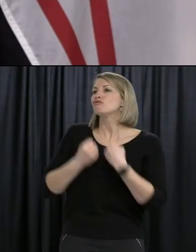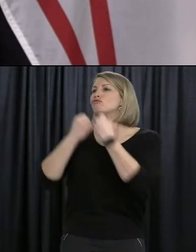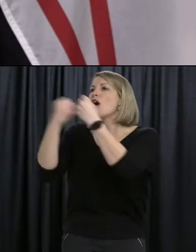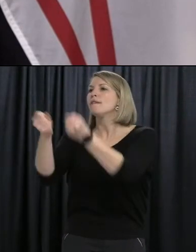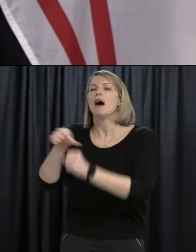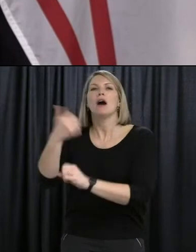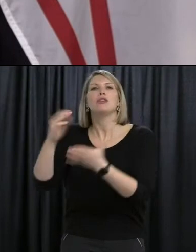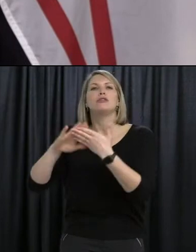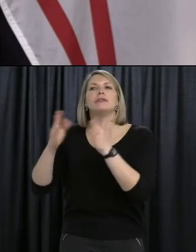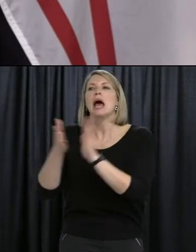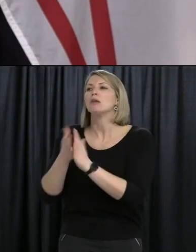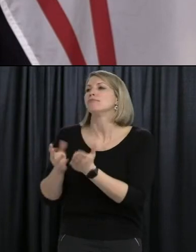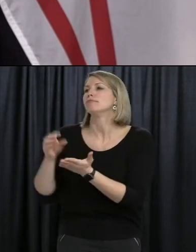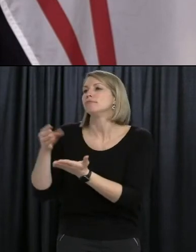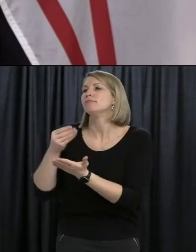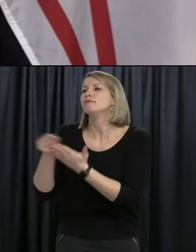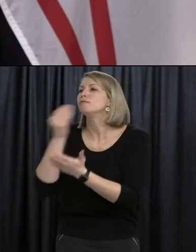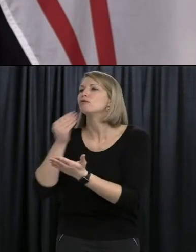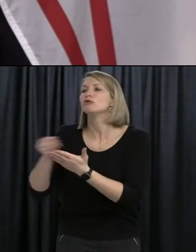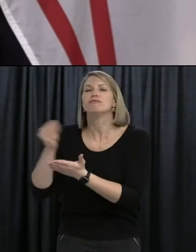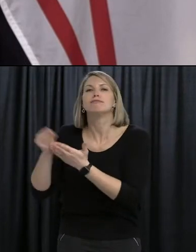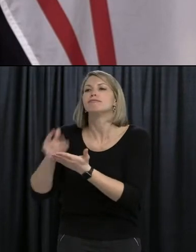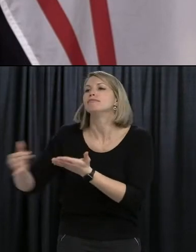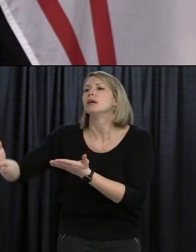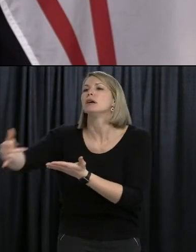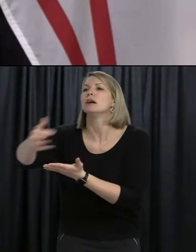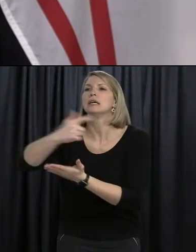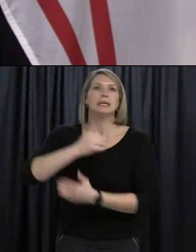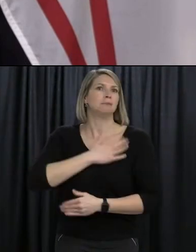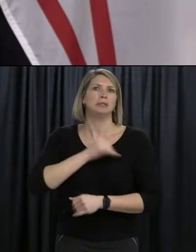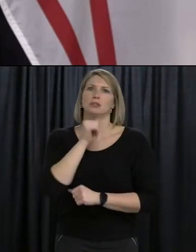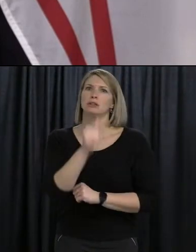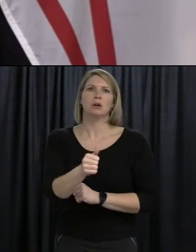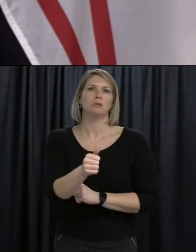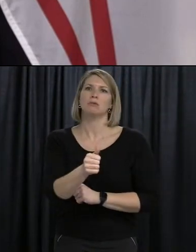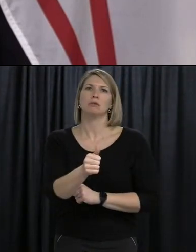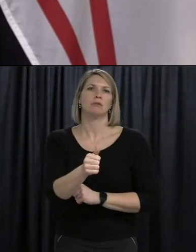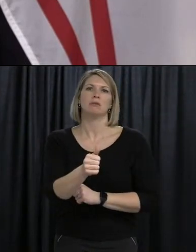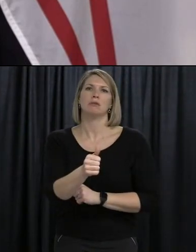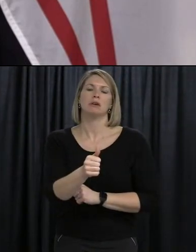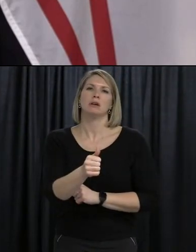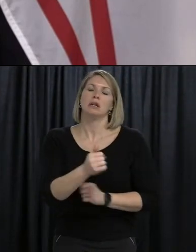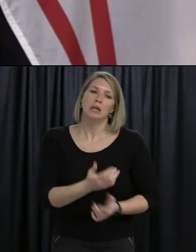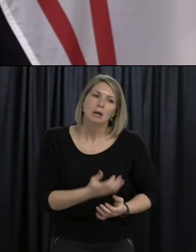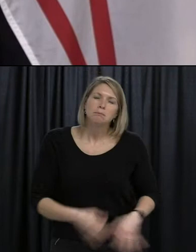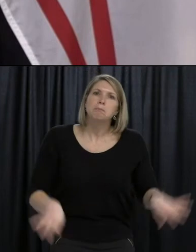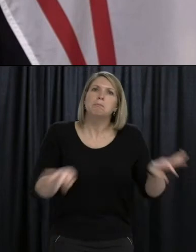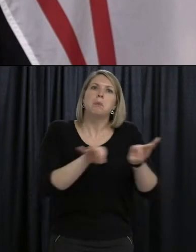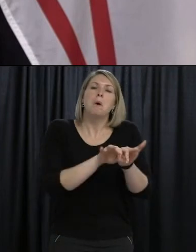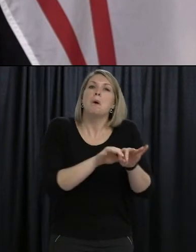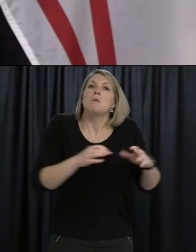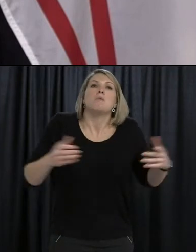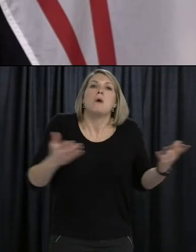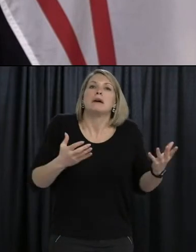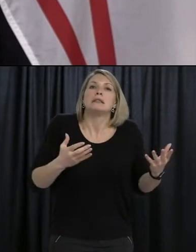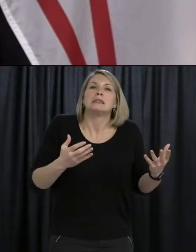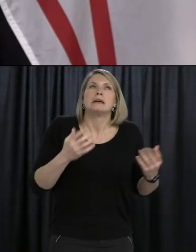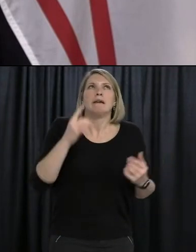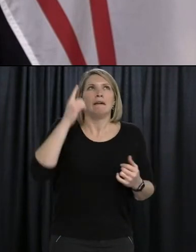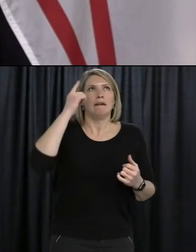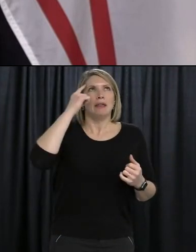may possibly contribute to spread. It is crucial that you are diligent in protecting yourself and others when shopping for